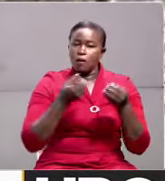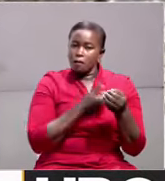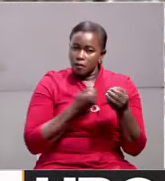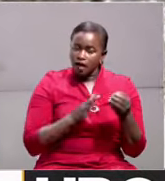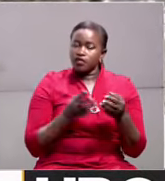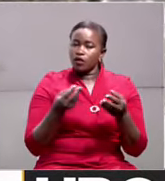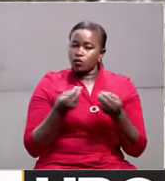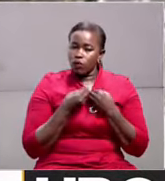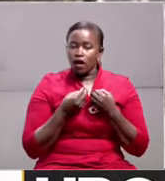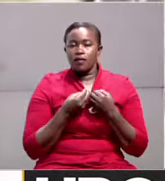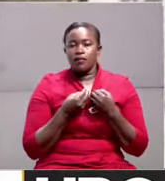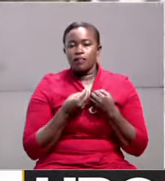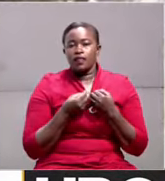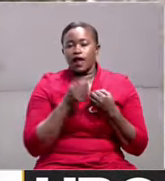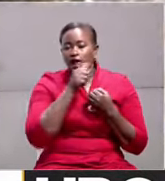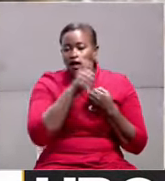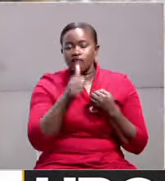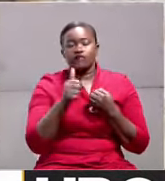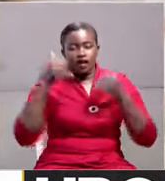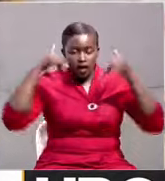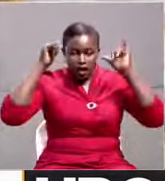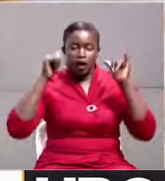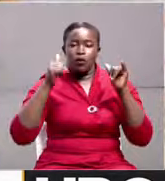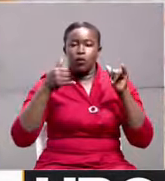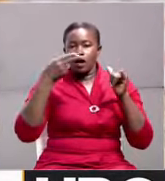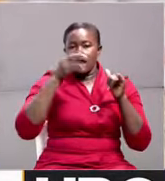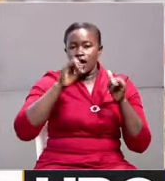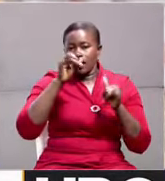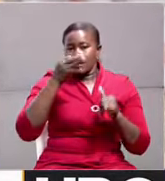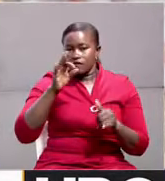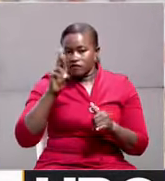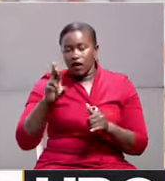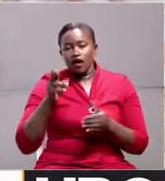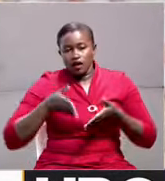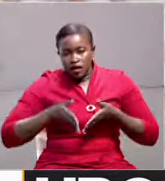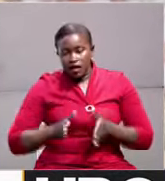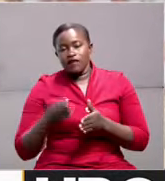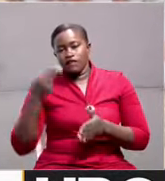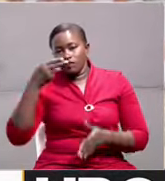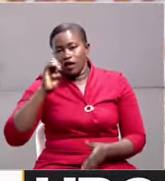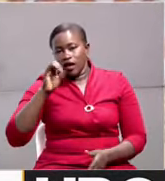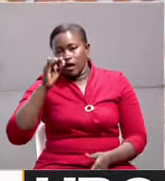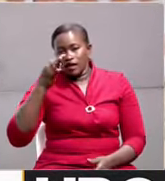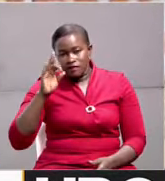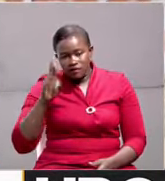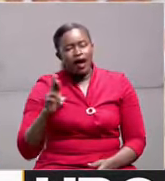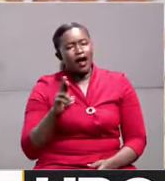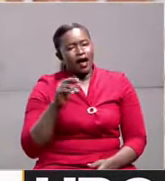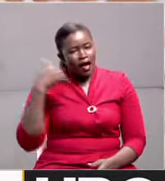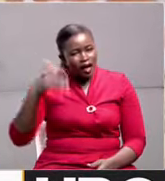gives us, every cow gives a heifer or gives birth to a heifer every year.